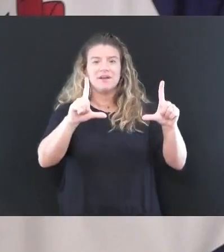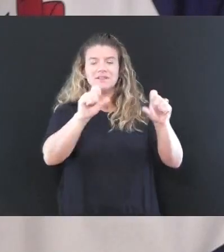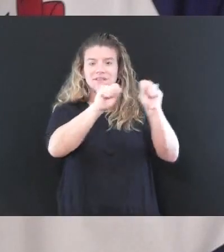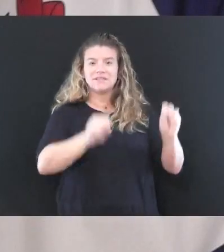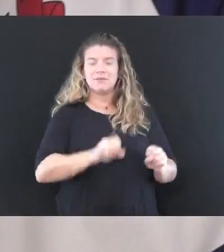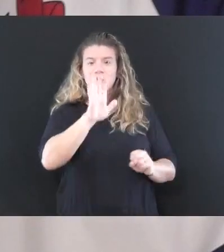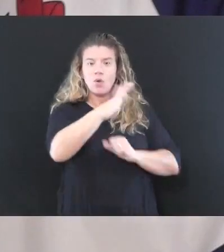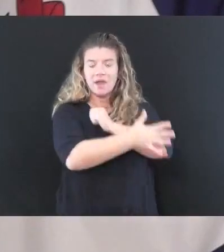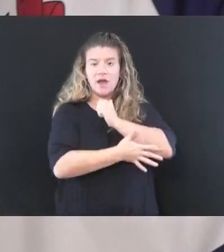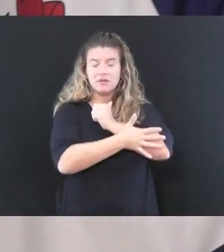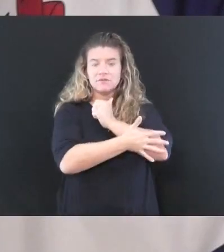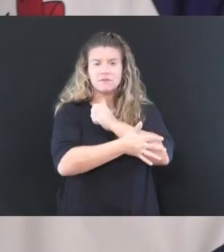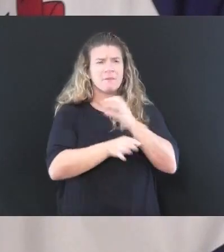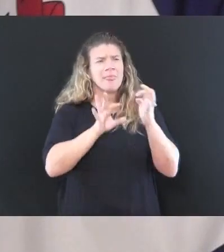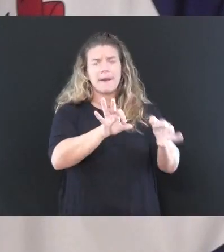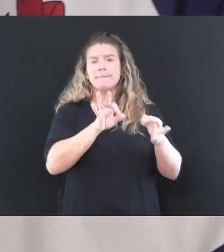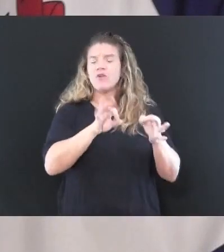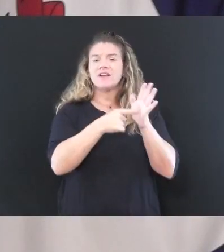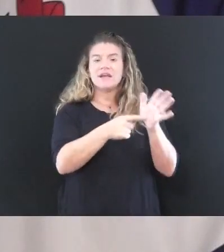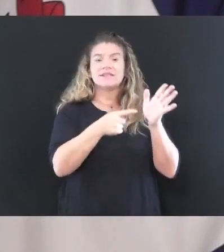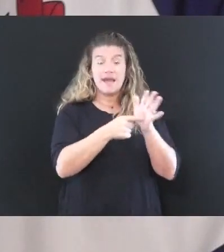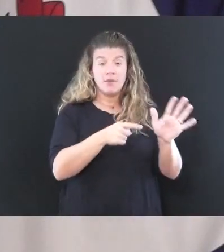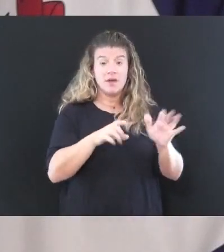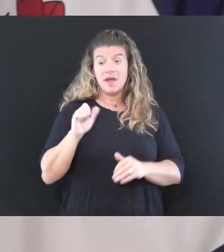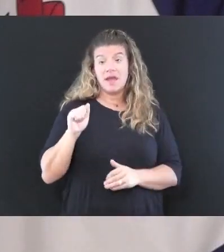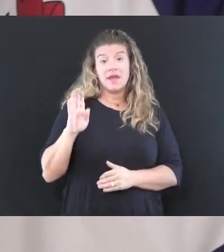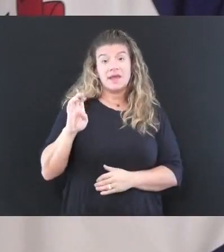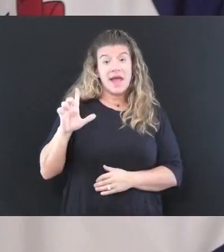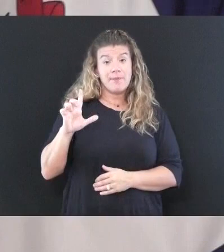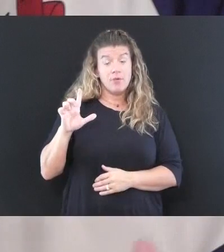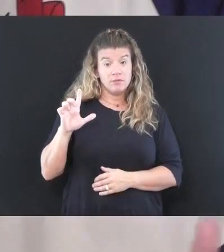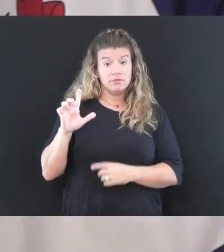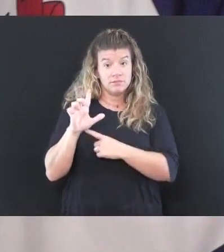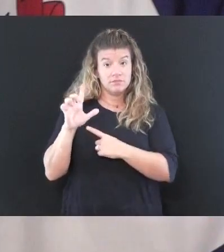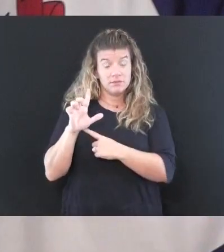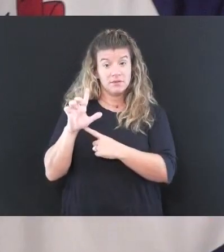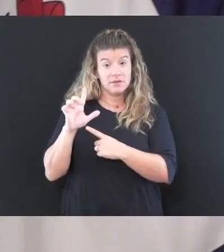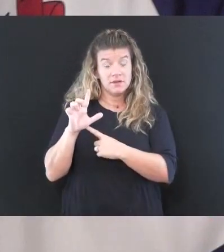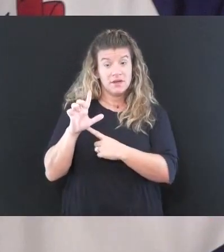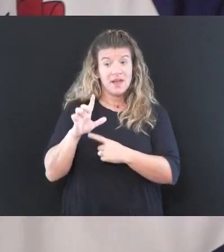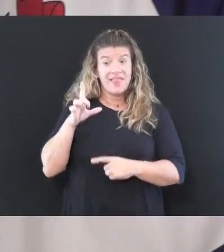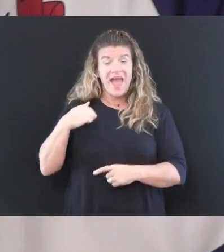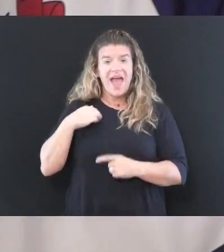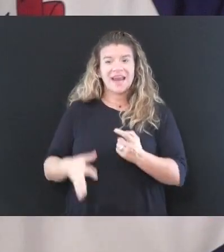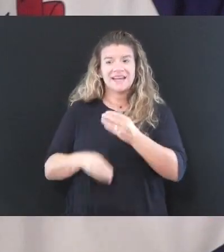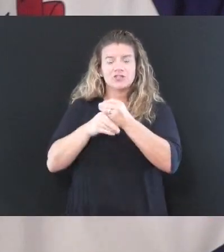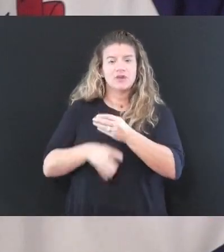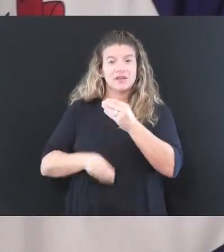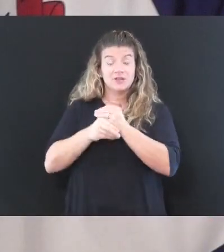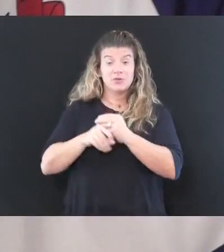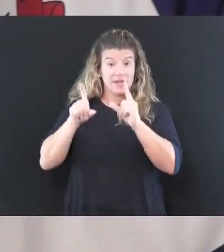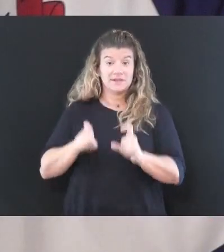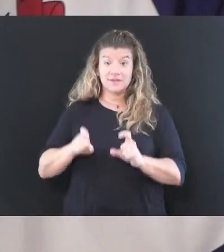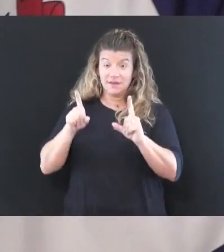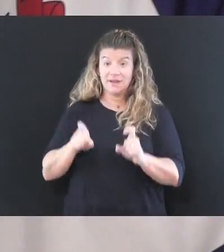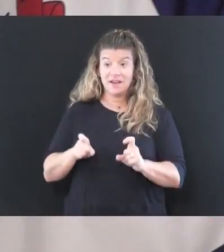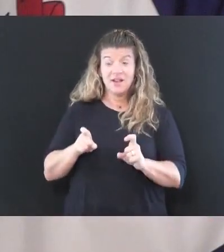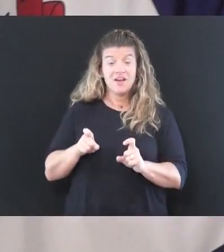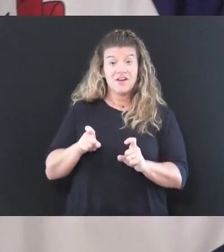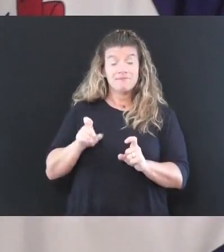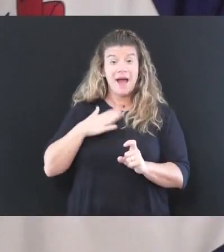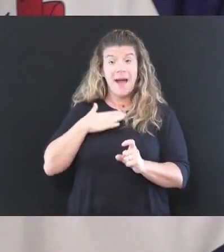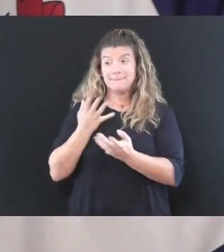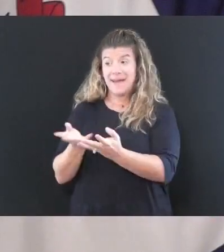county. Perfect example of that is Cabell County, by having additional testing, from what I understand from the